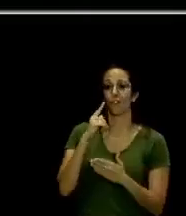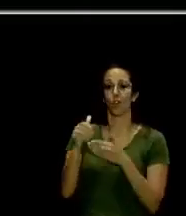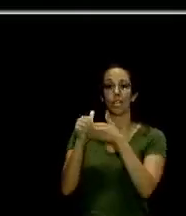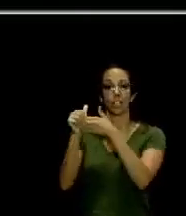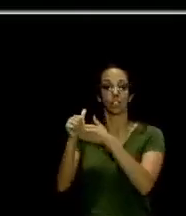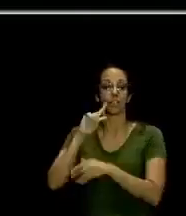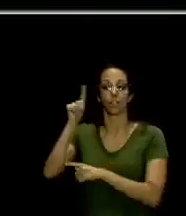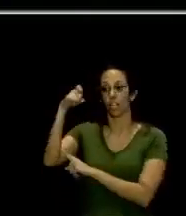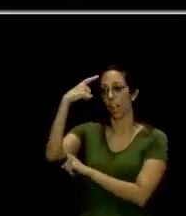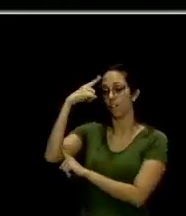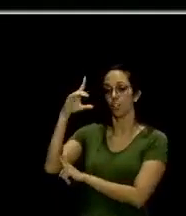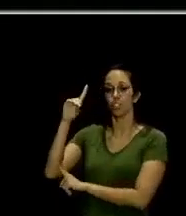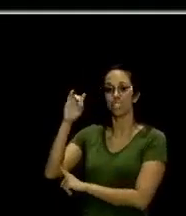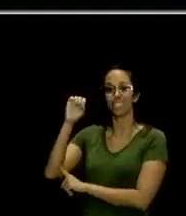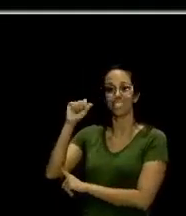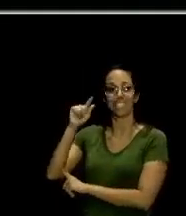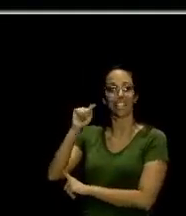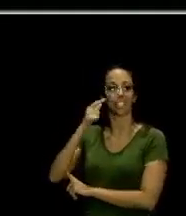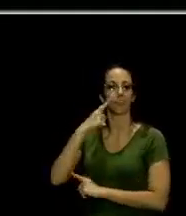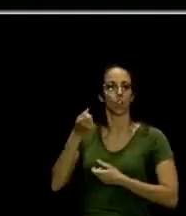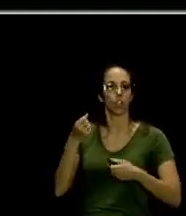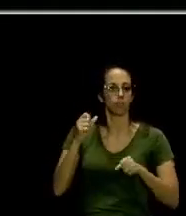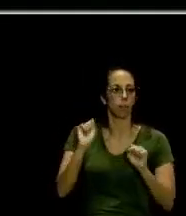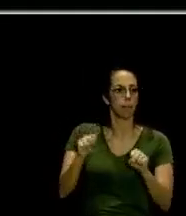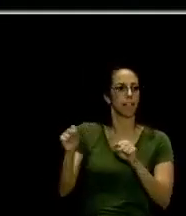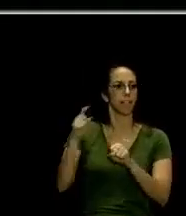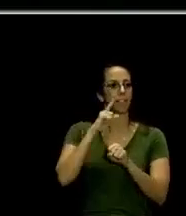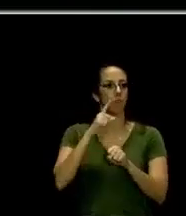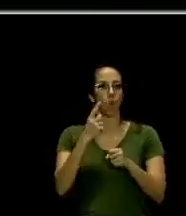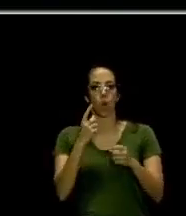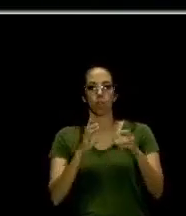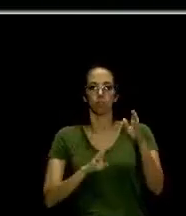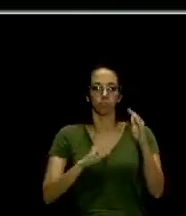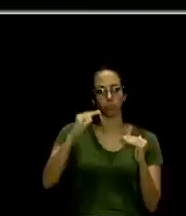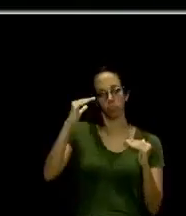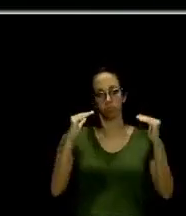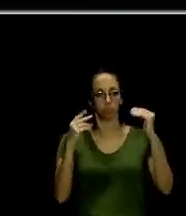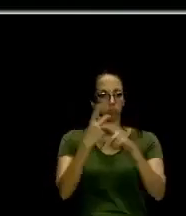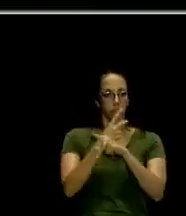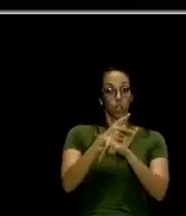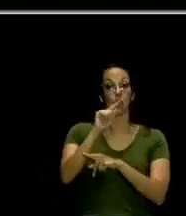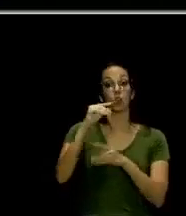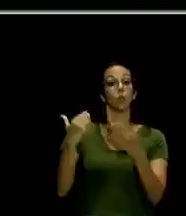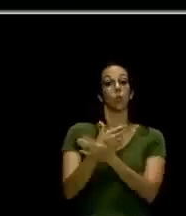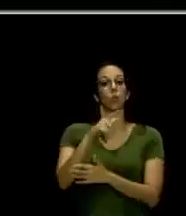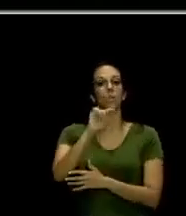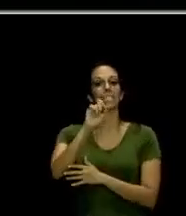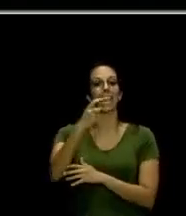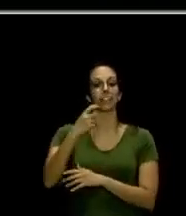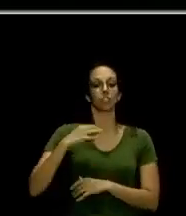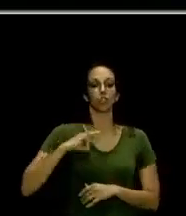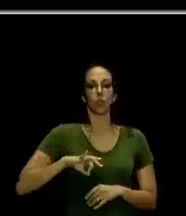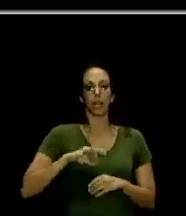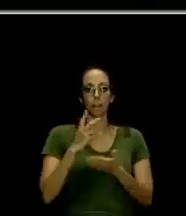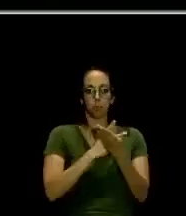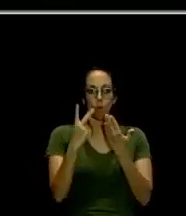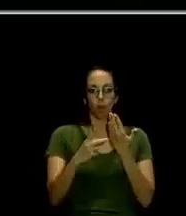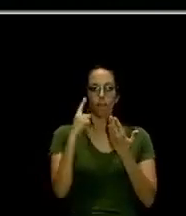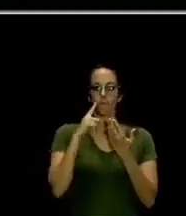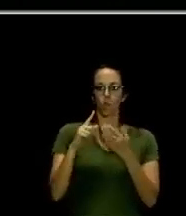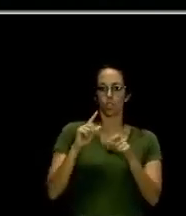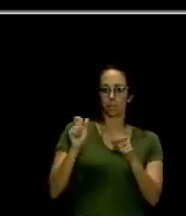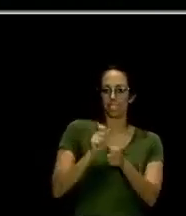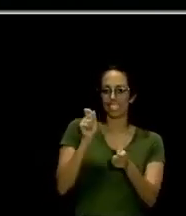Governor DeSantis for the ability for businesses to leverage a new tax credit program that reduces corporate income taxes